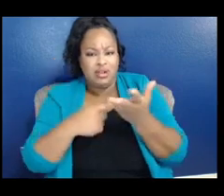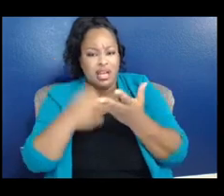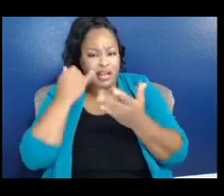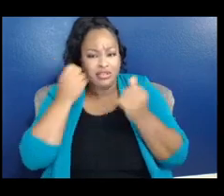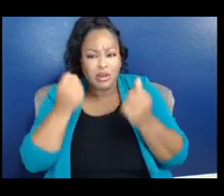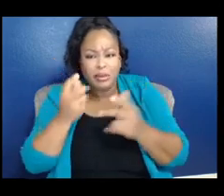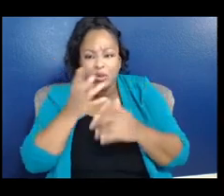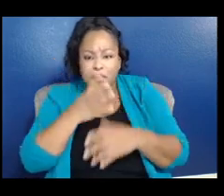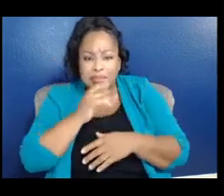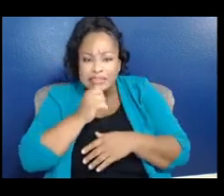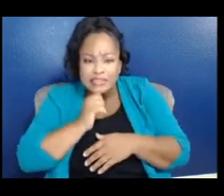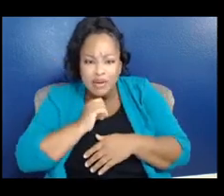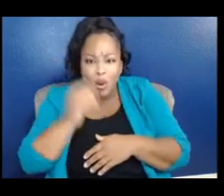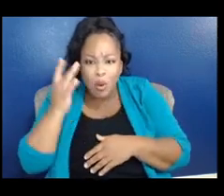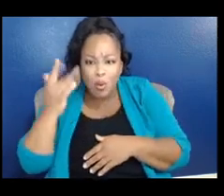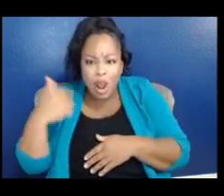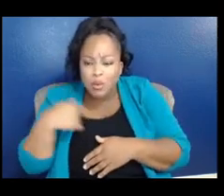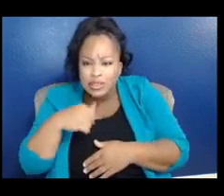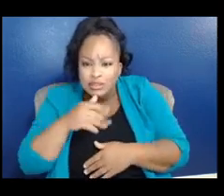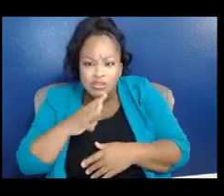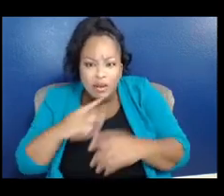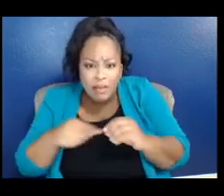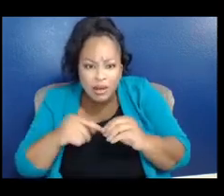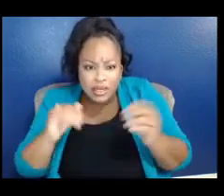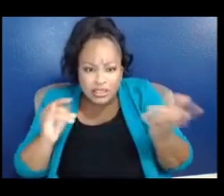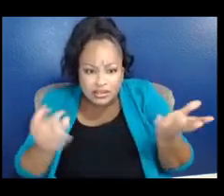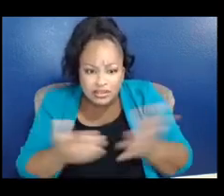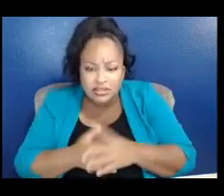aren't we talking about it?